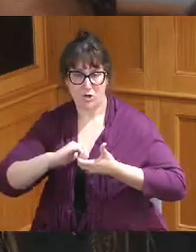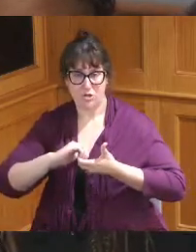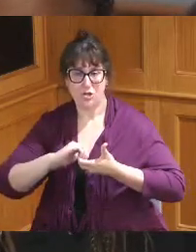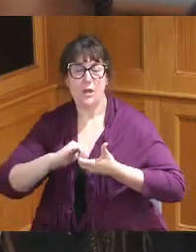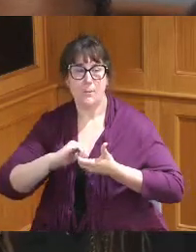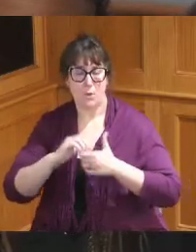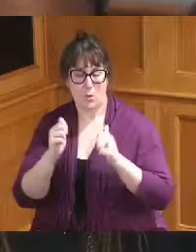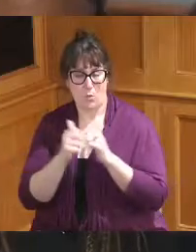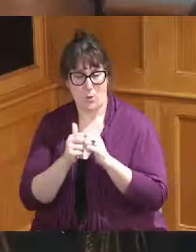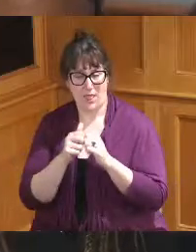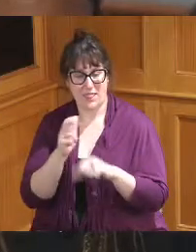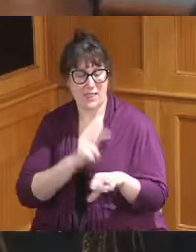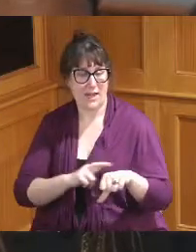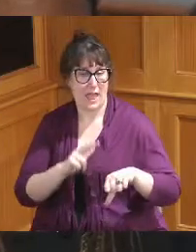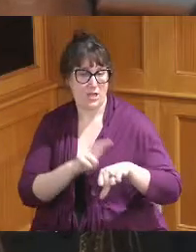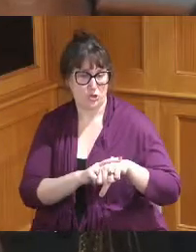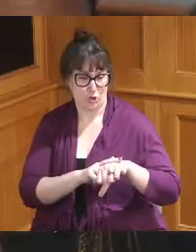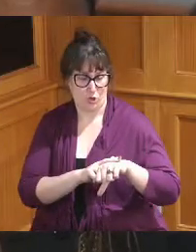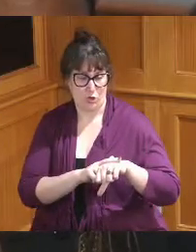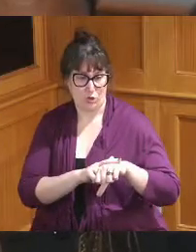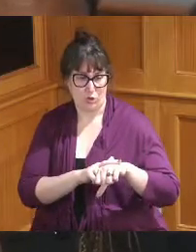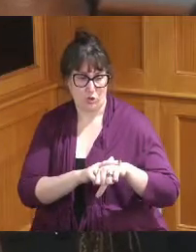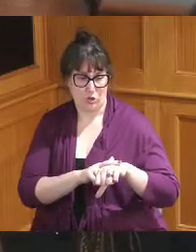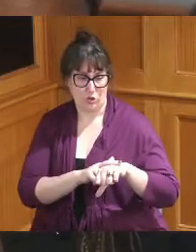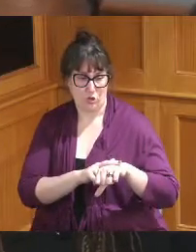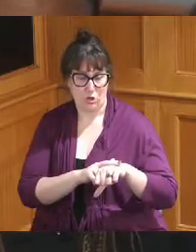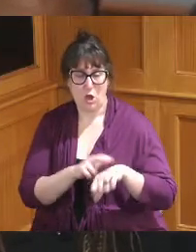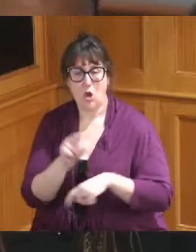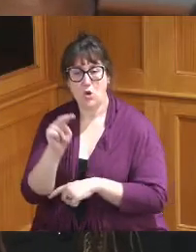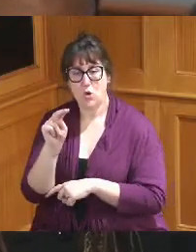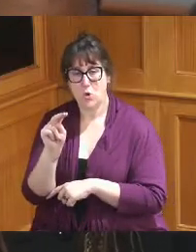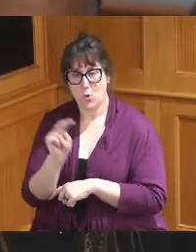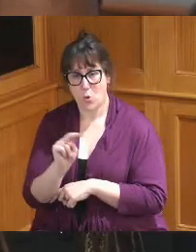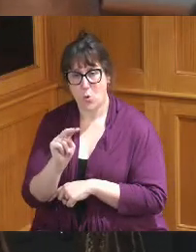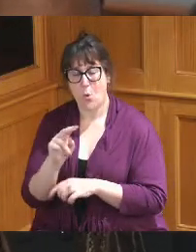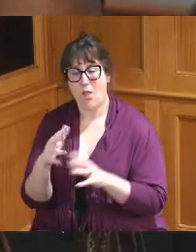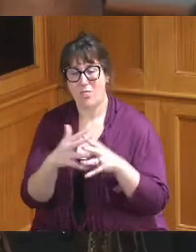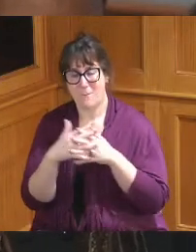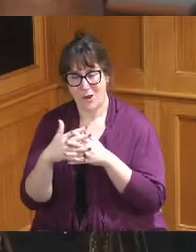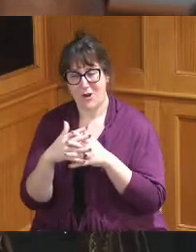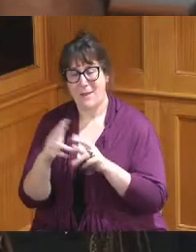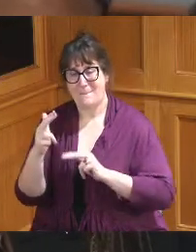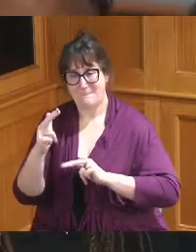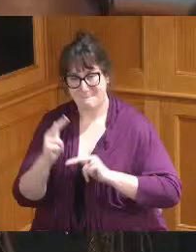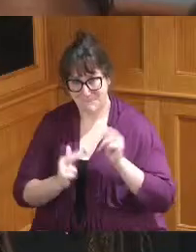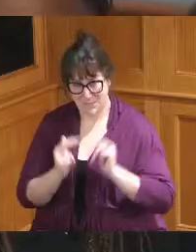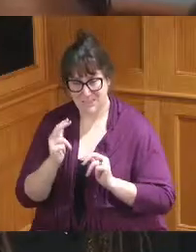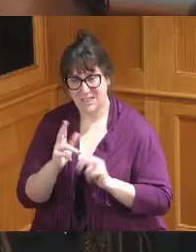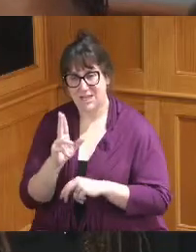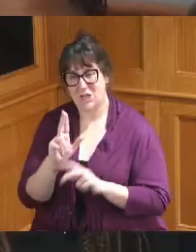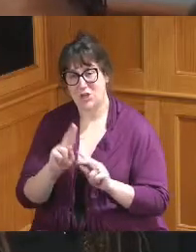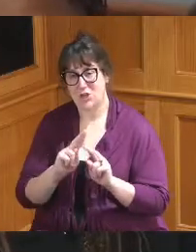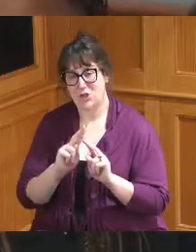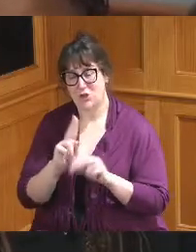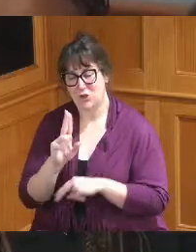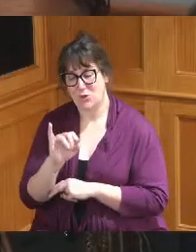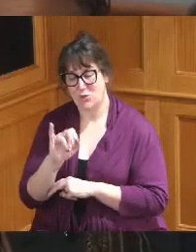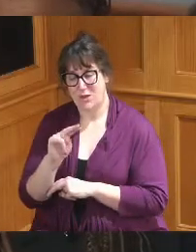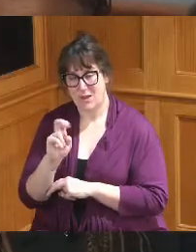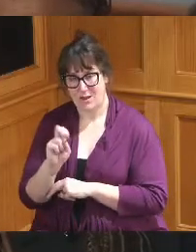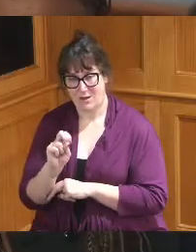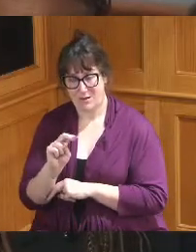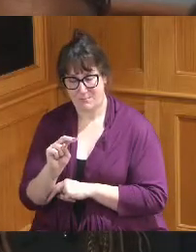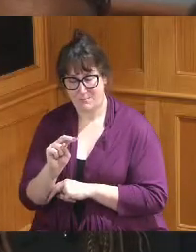cooperative partnership with the National North America's Building Trade Union, so the National Building Trades, to bring apprenticeship